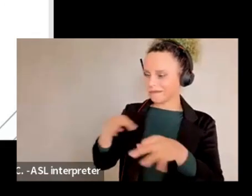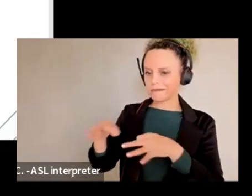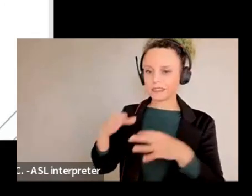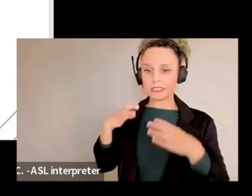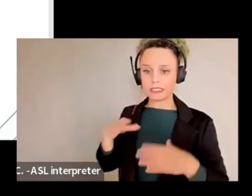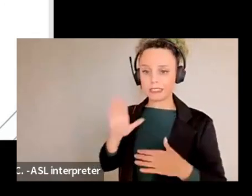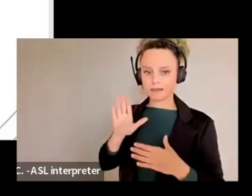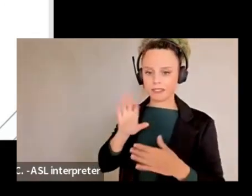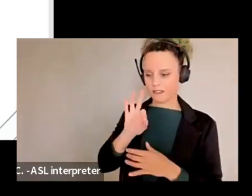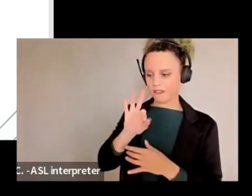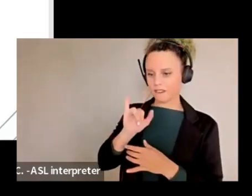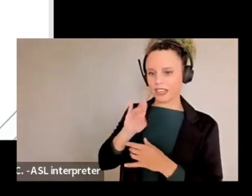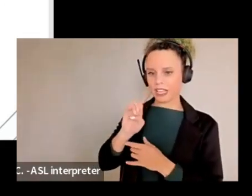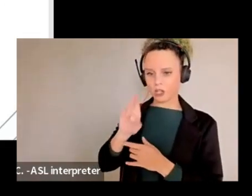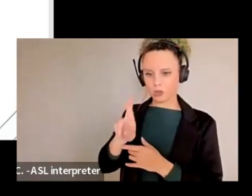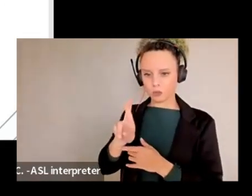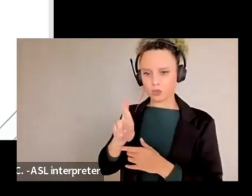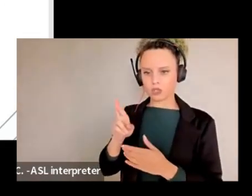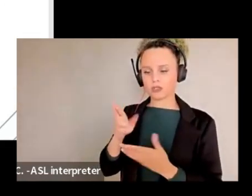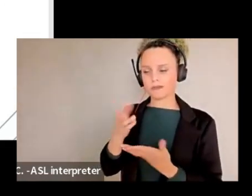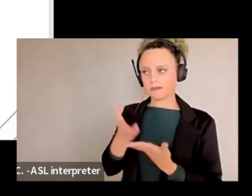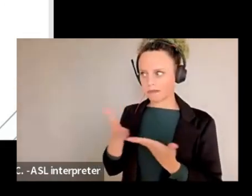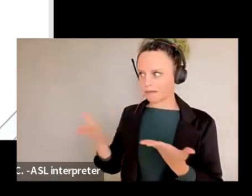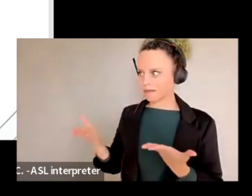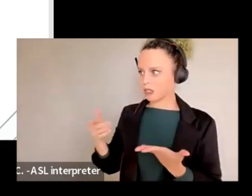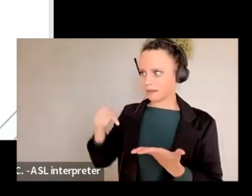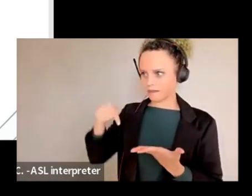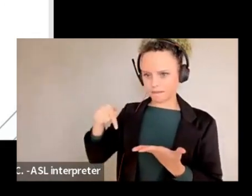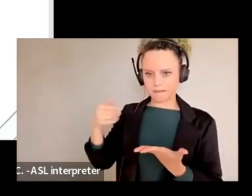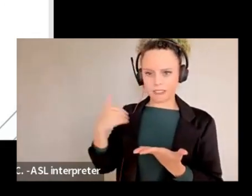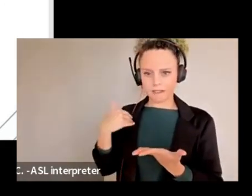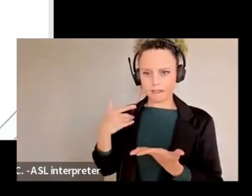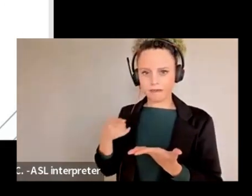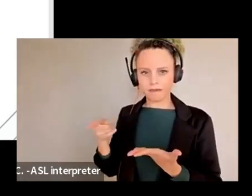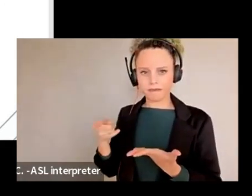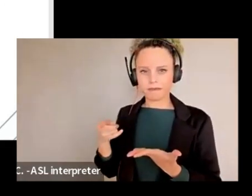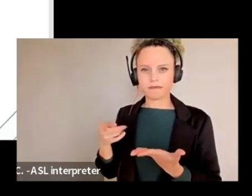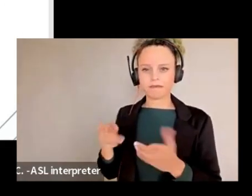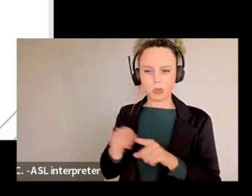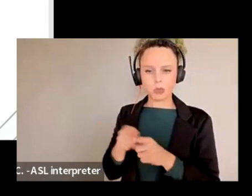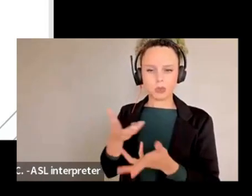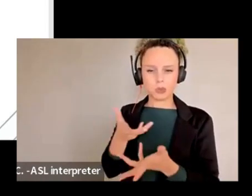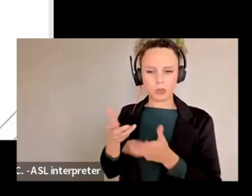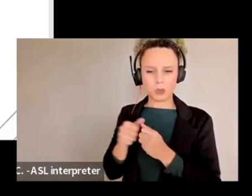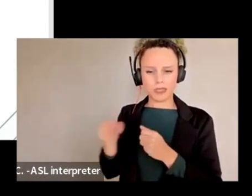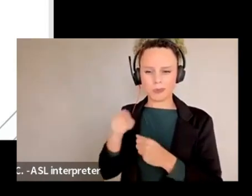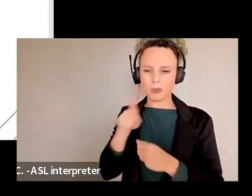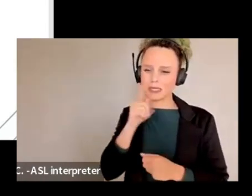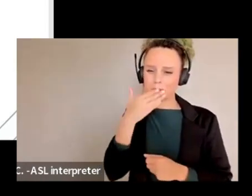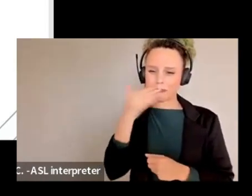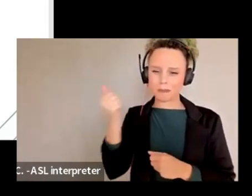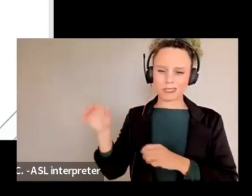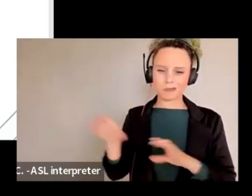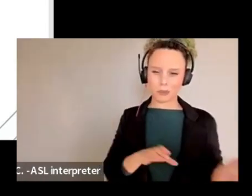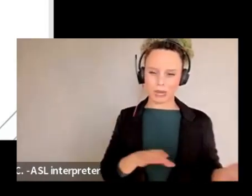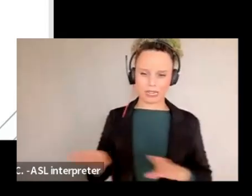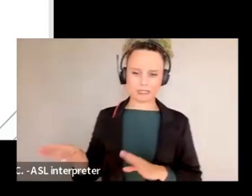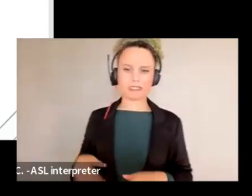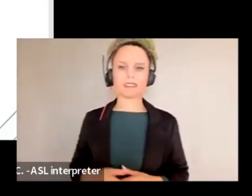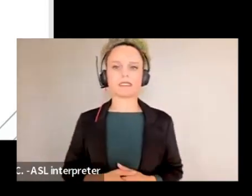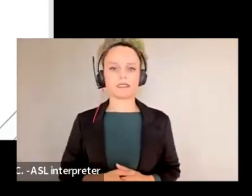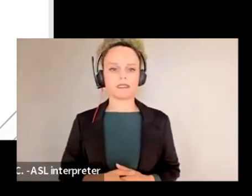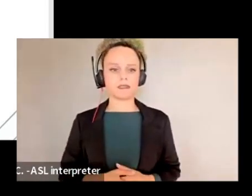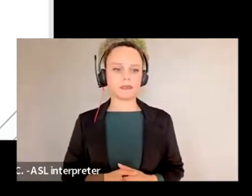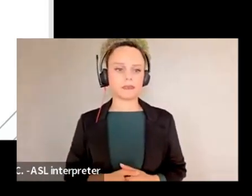just explaining to clients what fiber sources are and working with them on how they feel with them